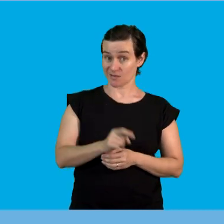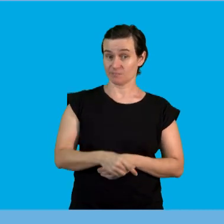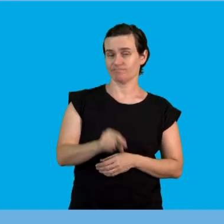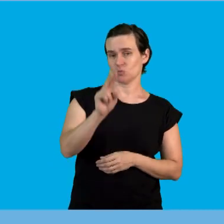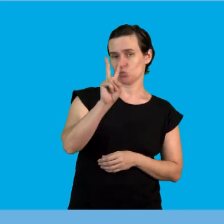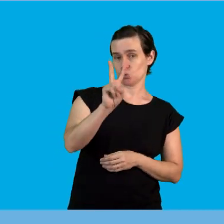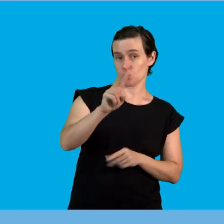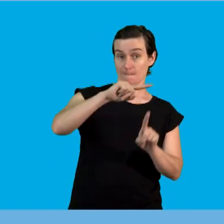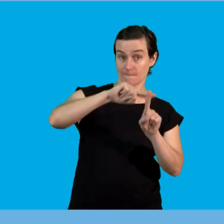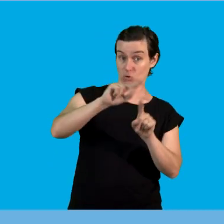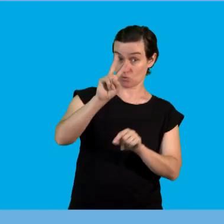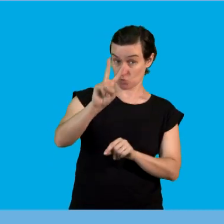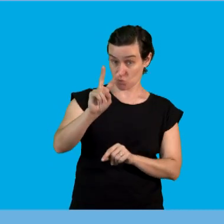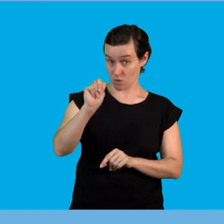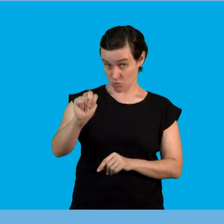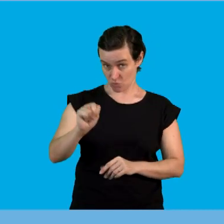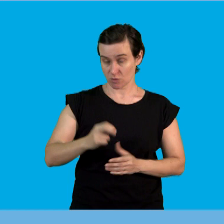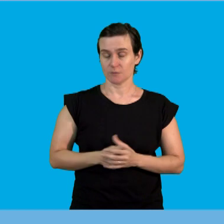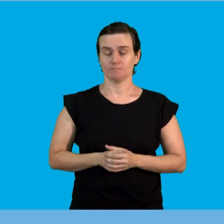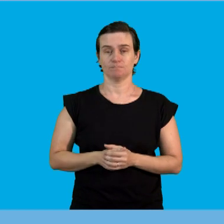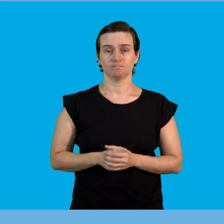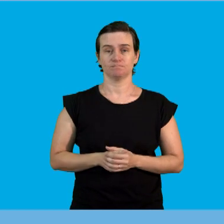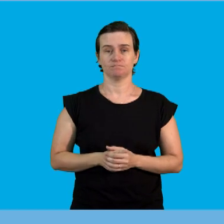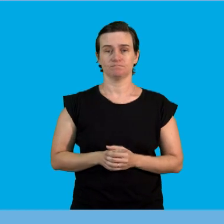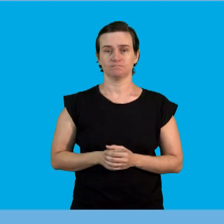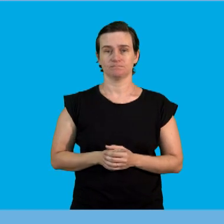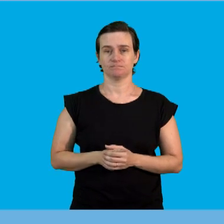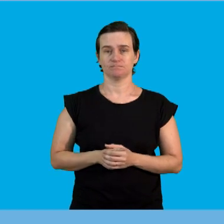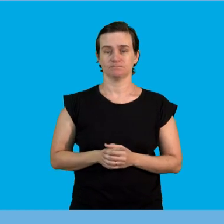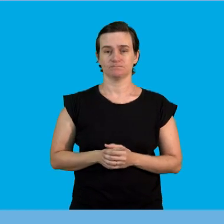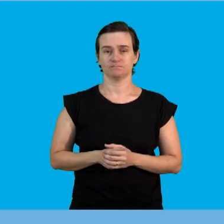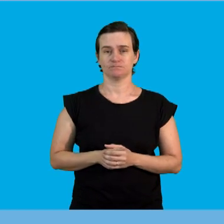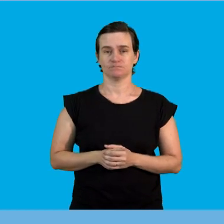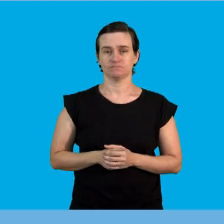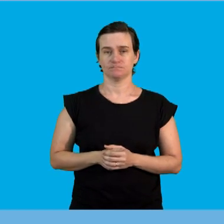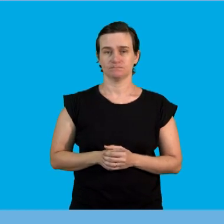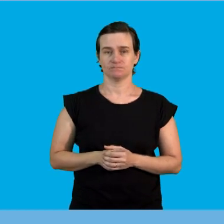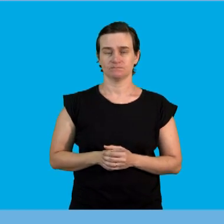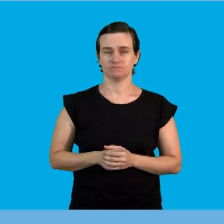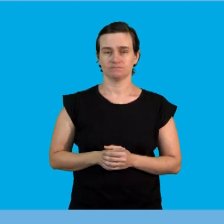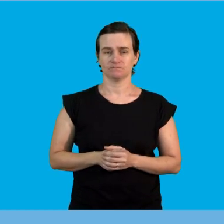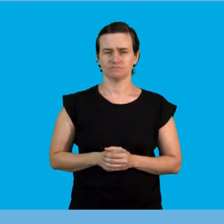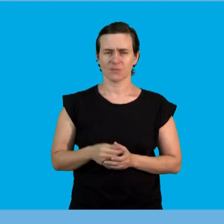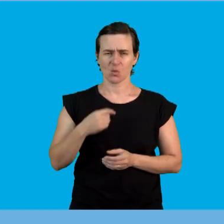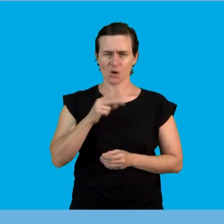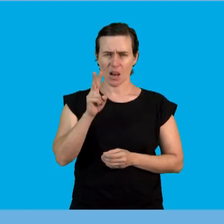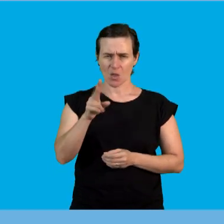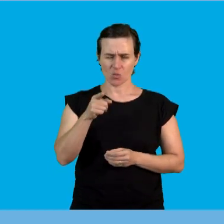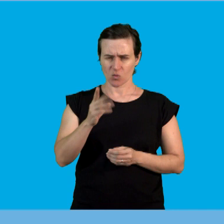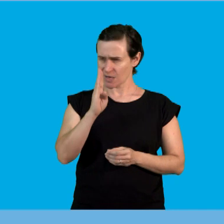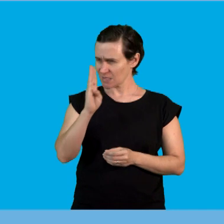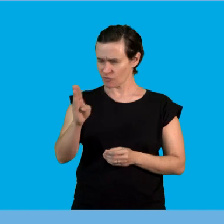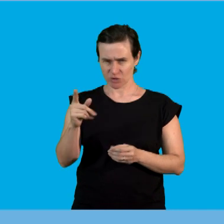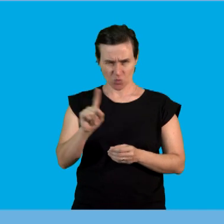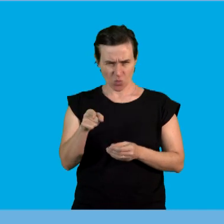answer is going to be a +2. Remember, +2. Now, looking at the directions